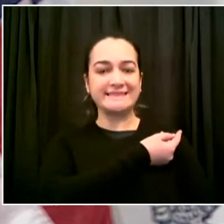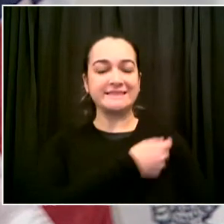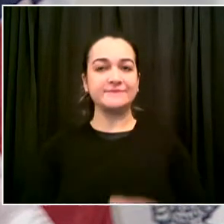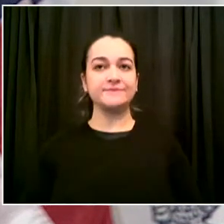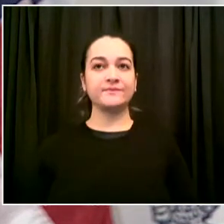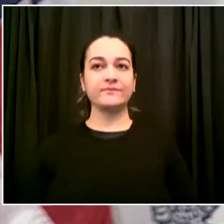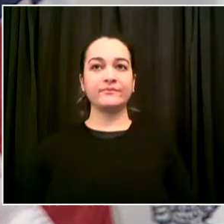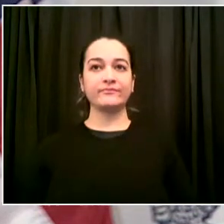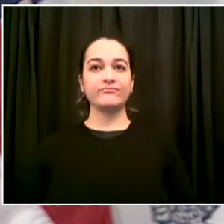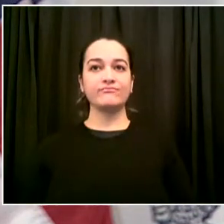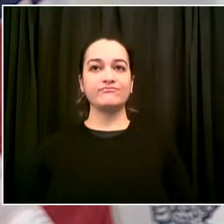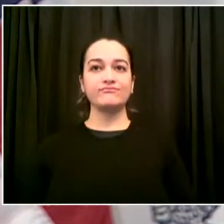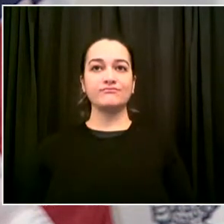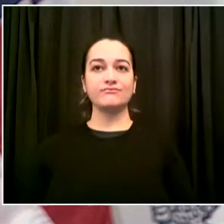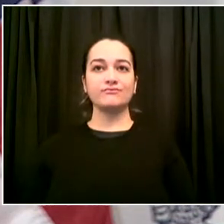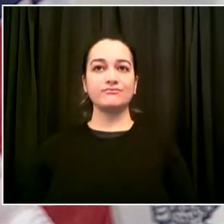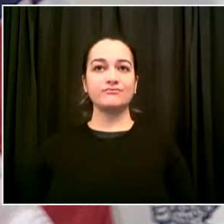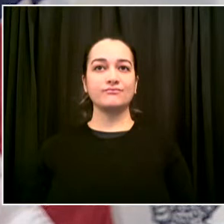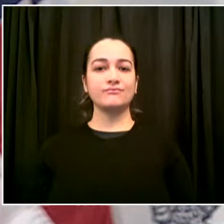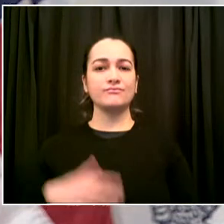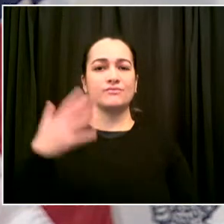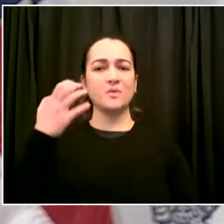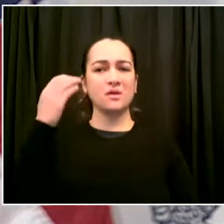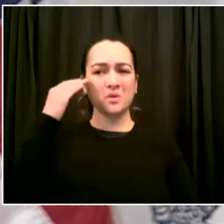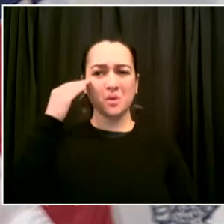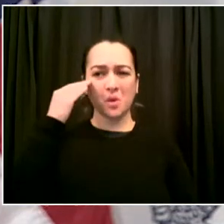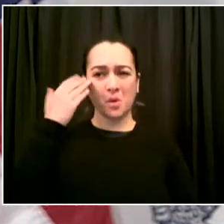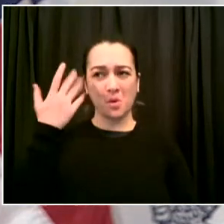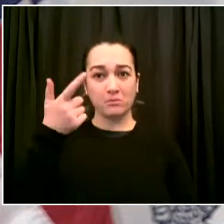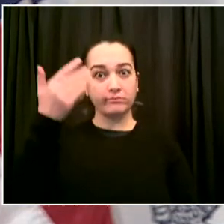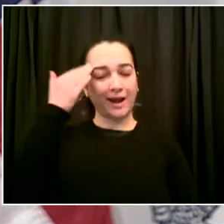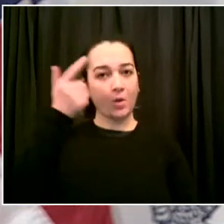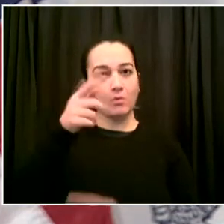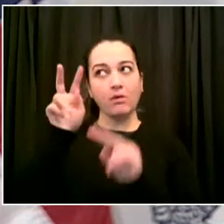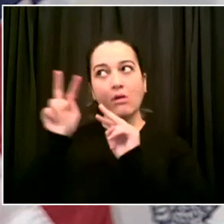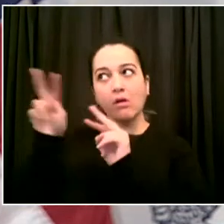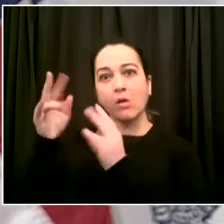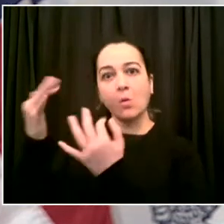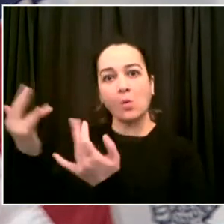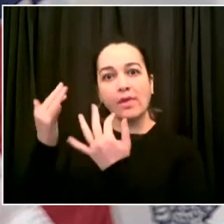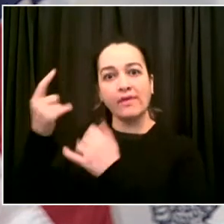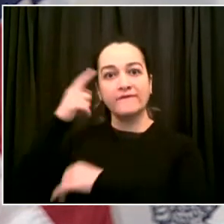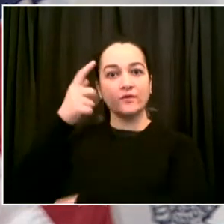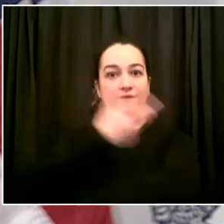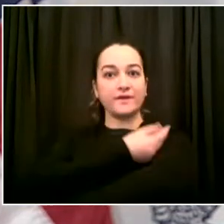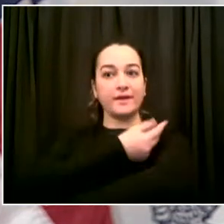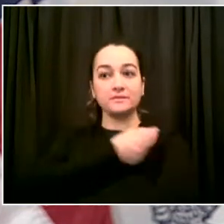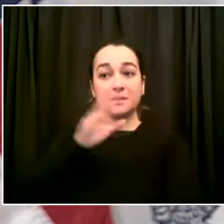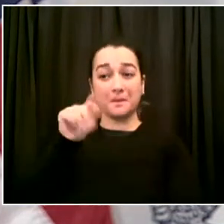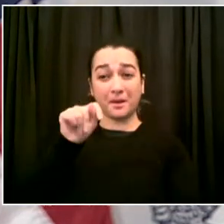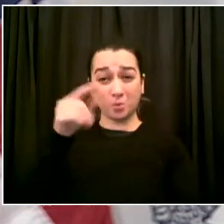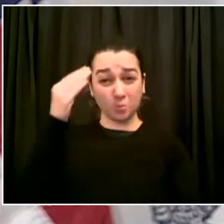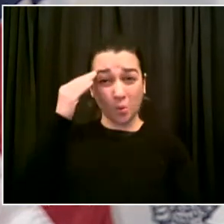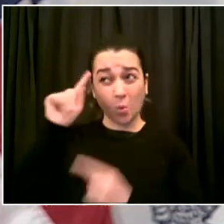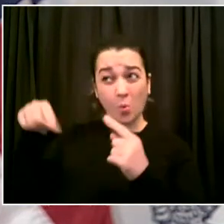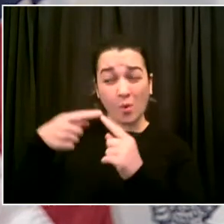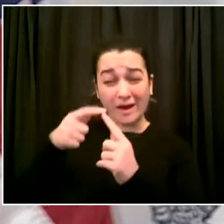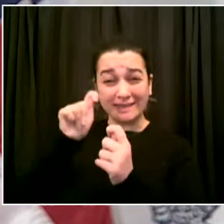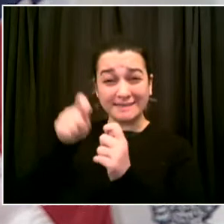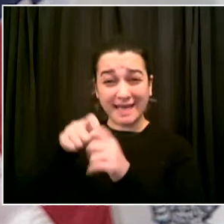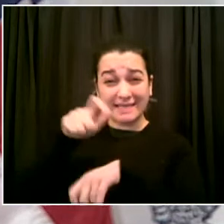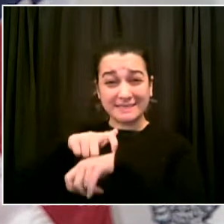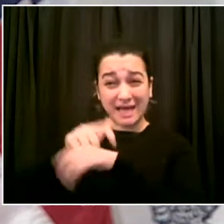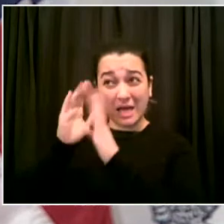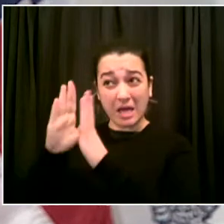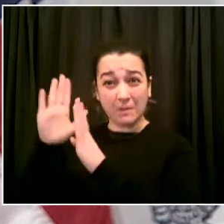And is this storm going to delay that? I'll turn to Dr. Choksi on the numbers. Ashant, clearly, I can say from the